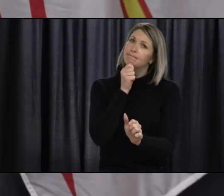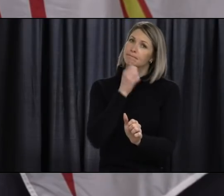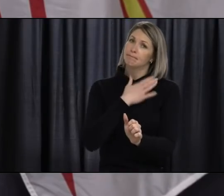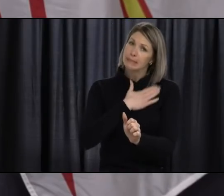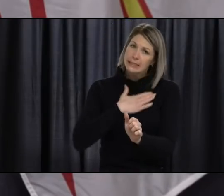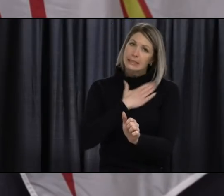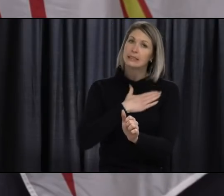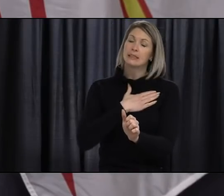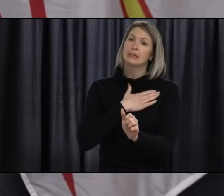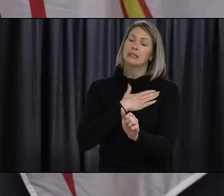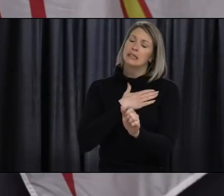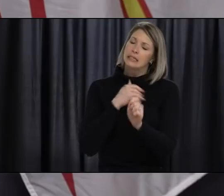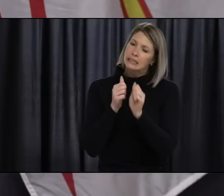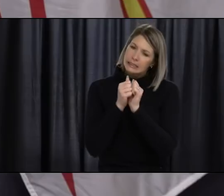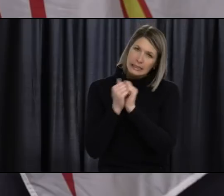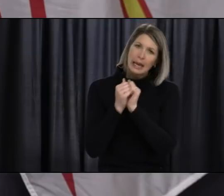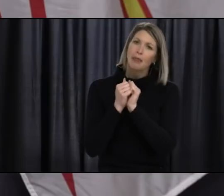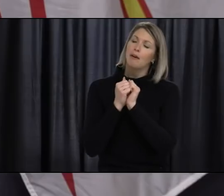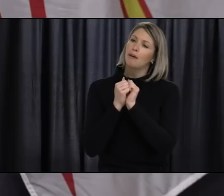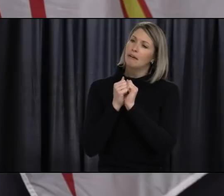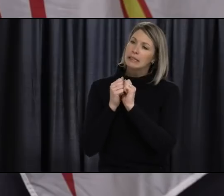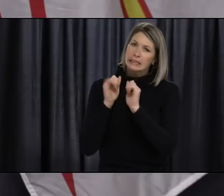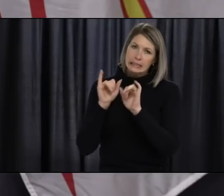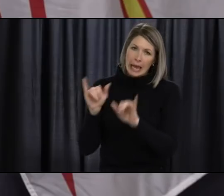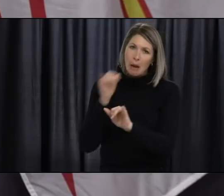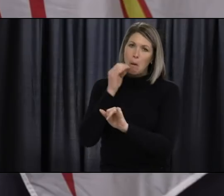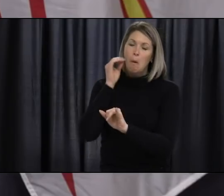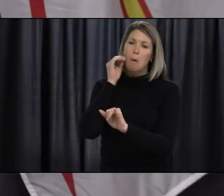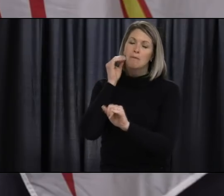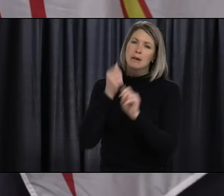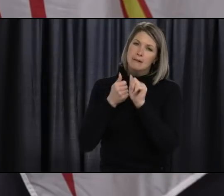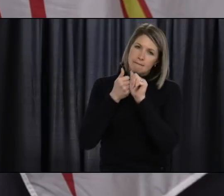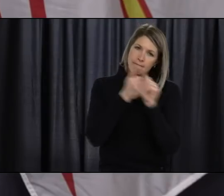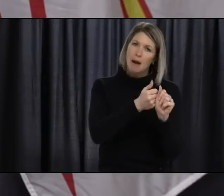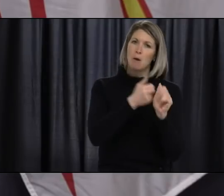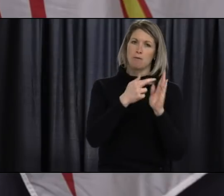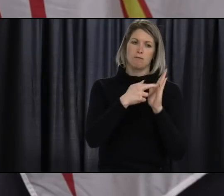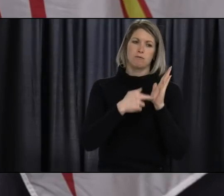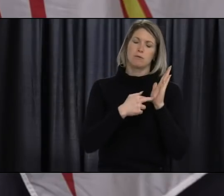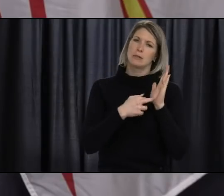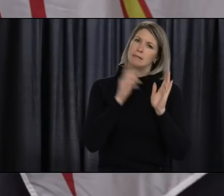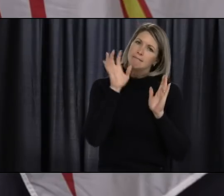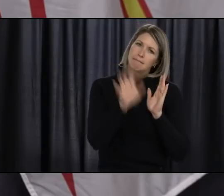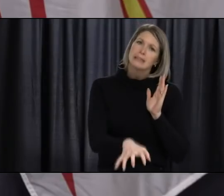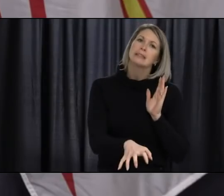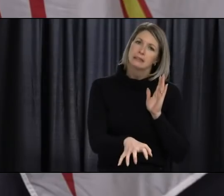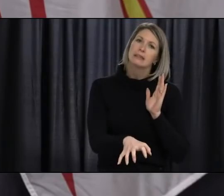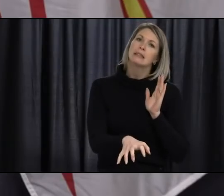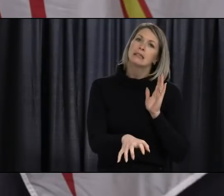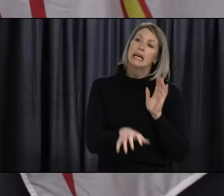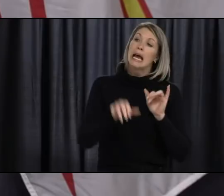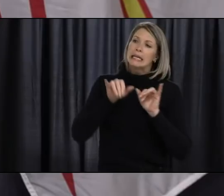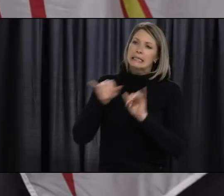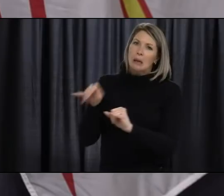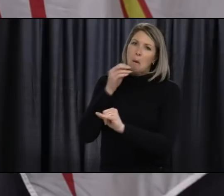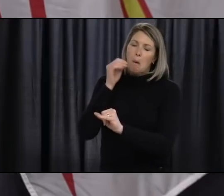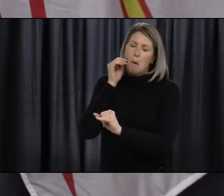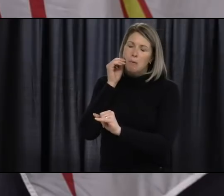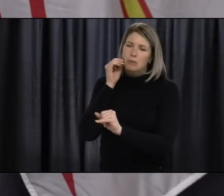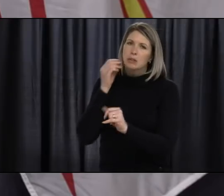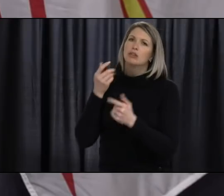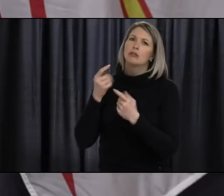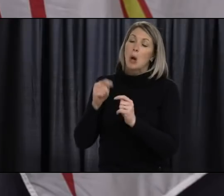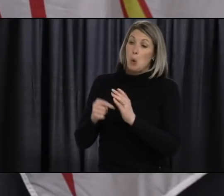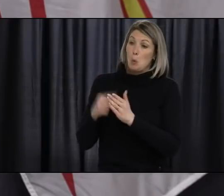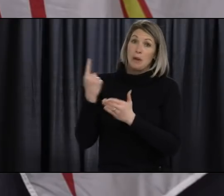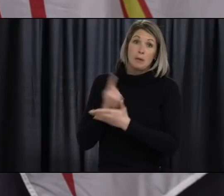I know it has not been easy, but please continue to follow the public health measures in place. Stay at home as much as possible and only